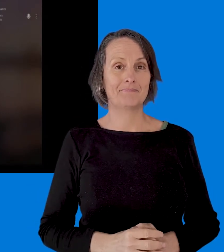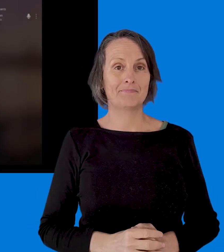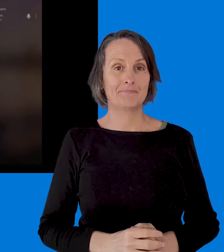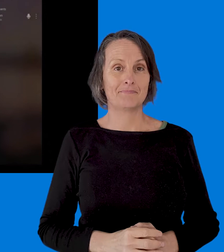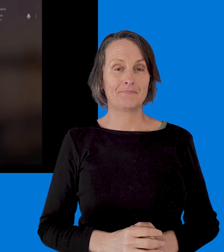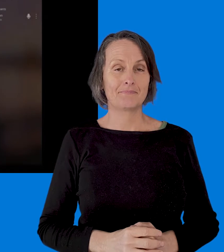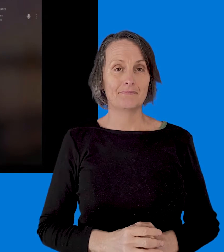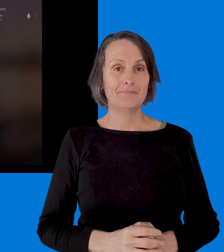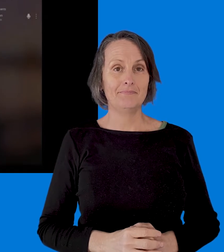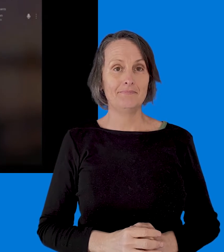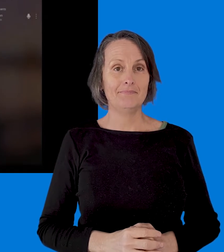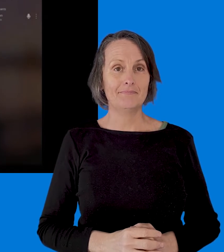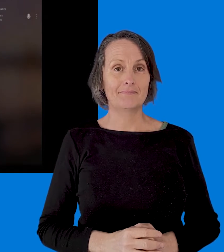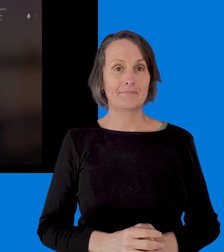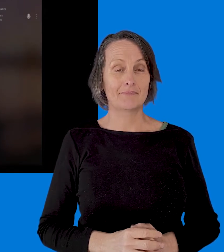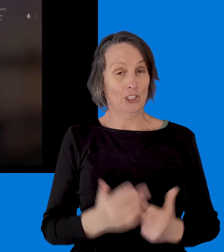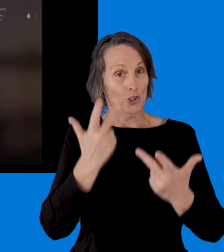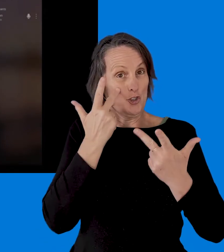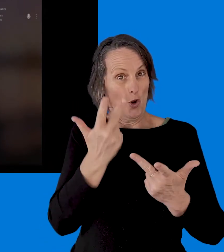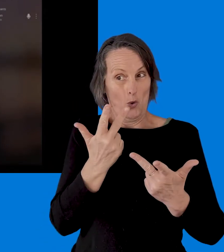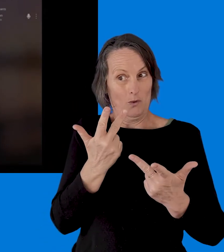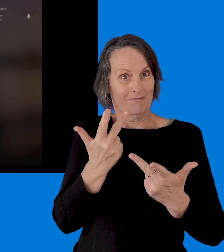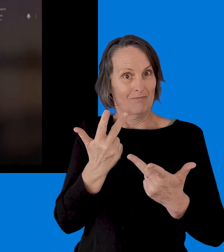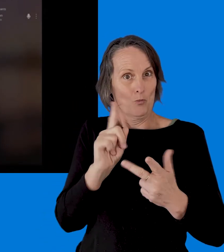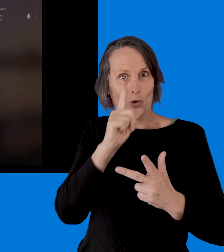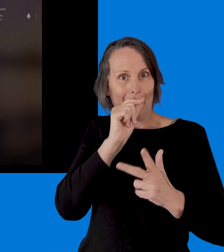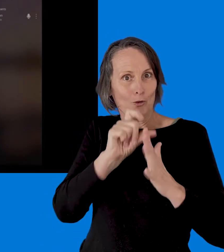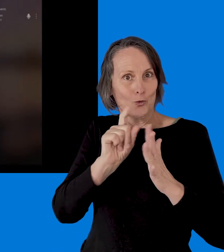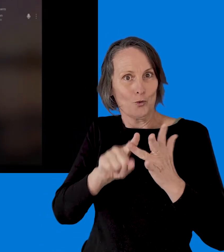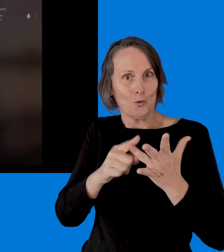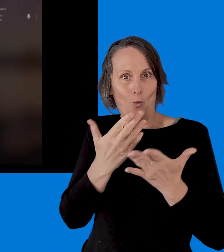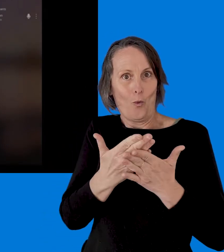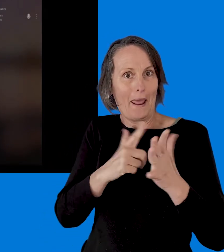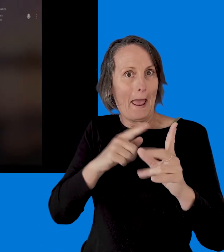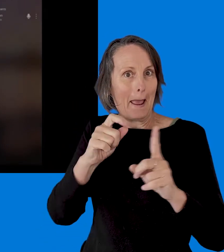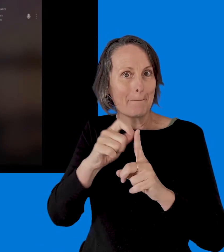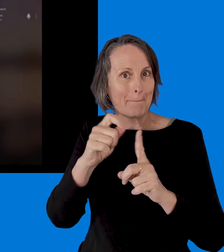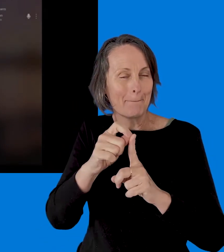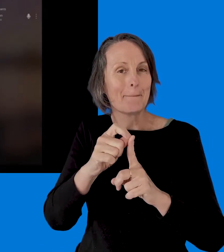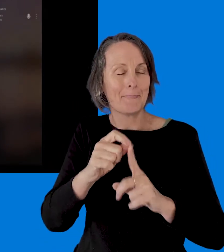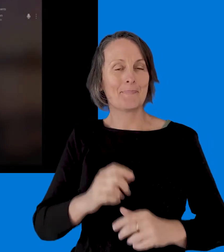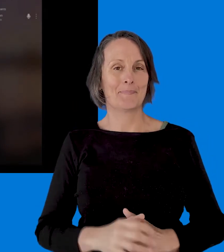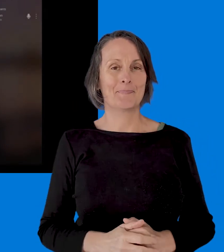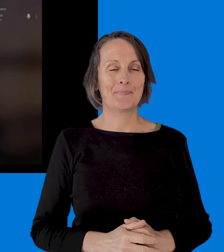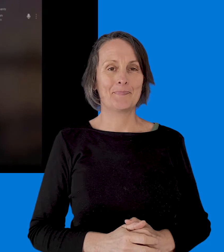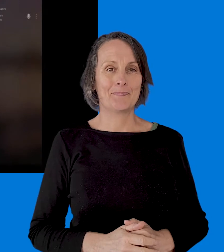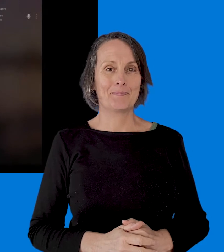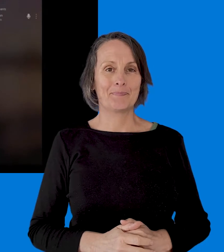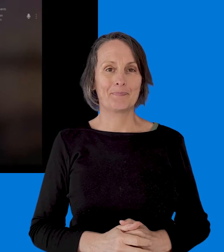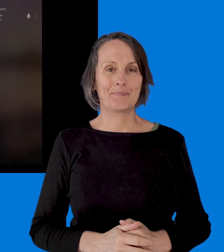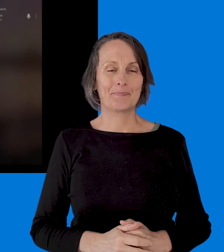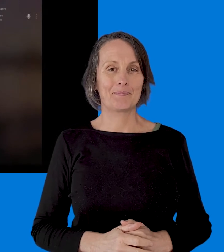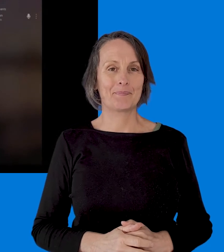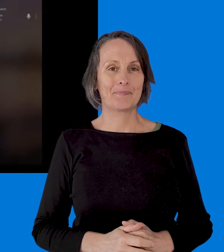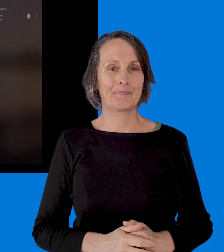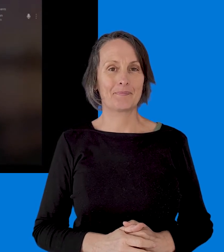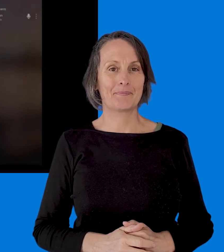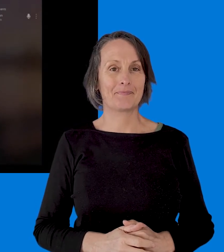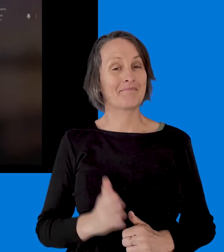just to give you a sense of the kind of interactions you can have. And so I'm joining on my